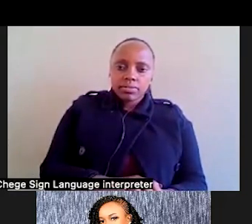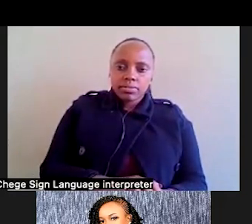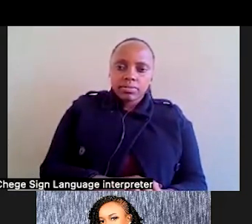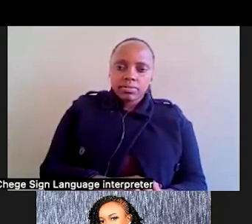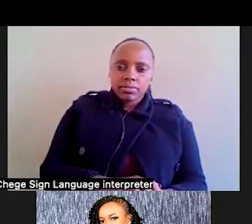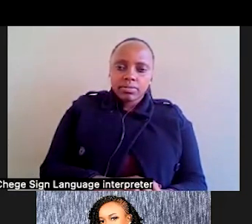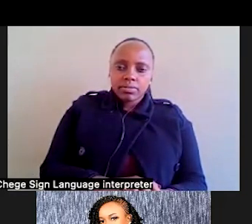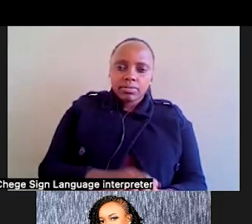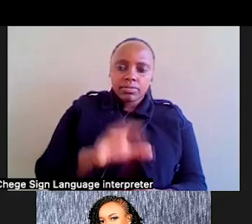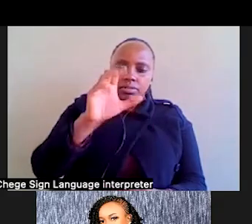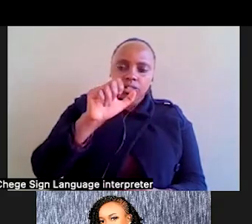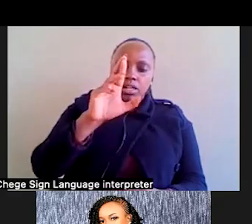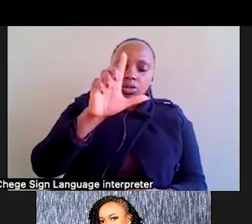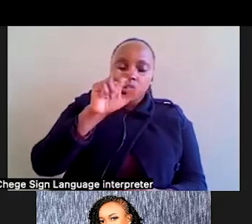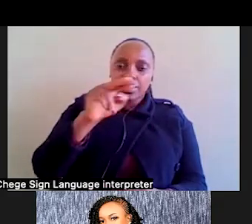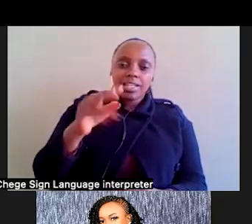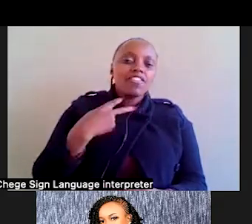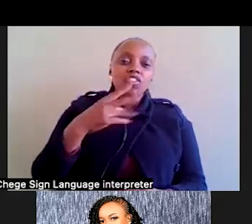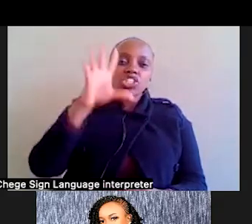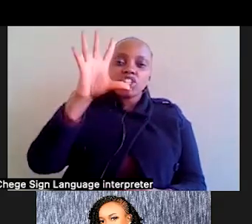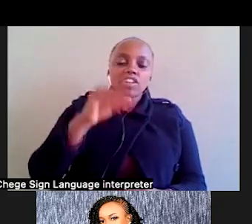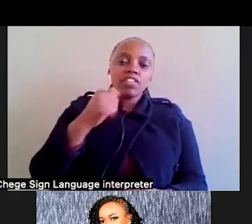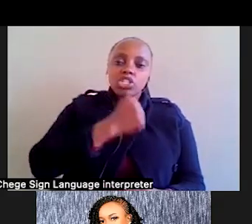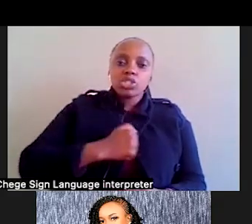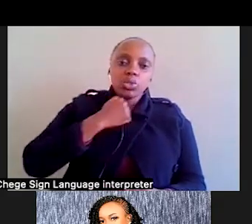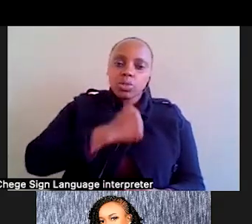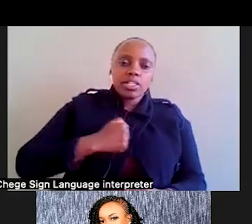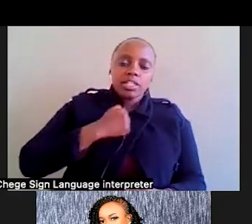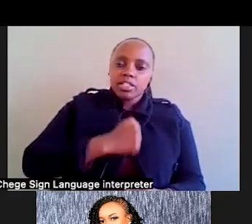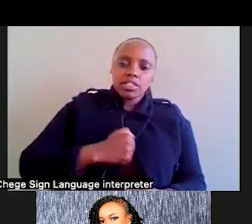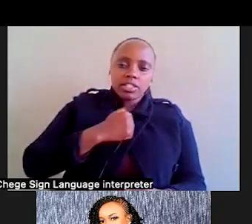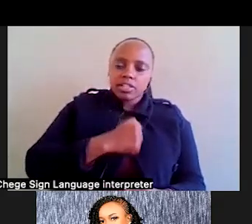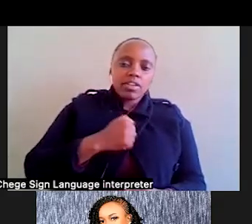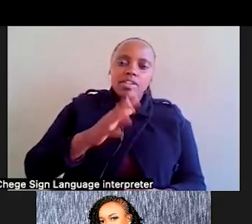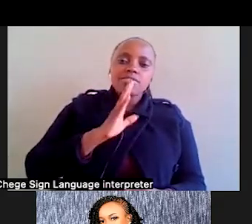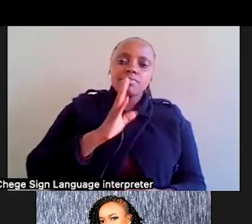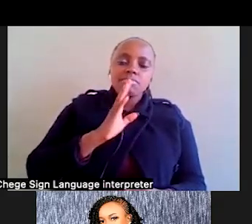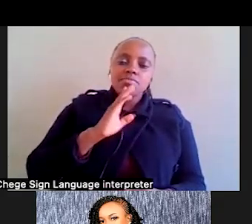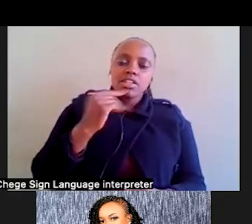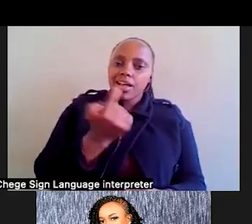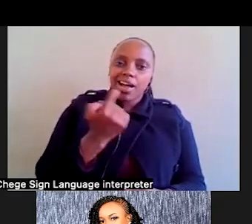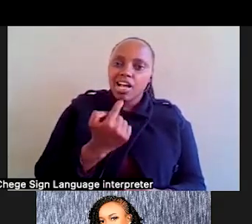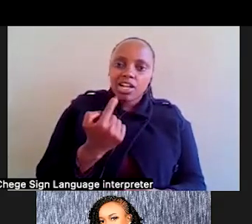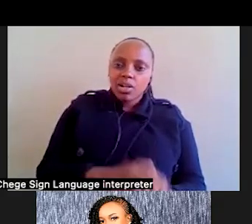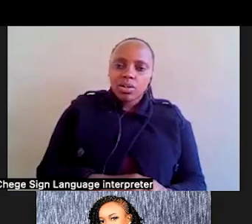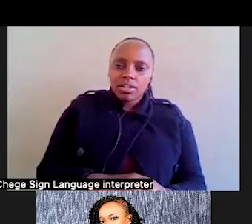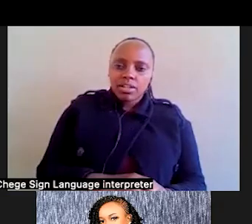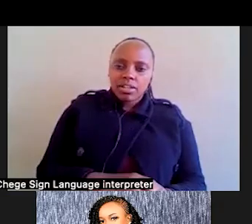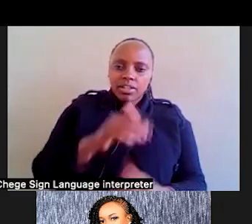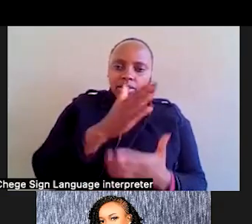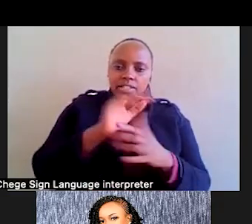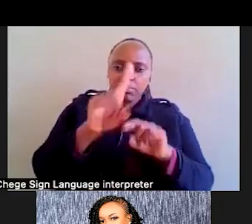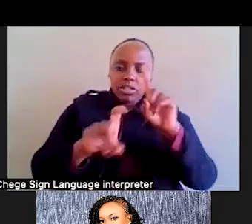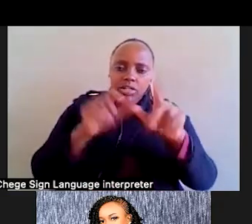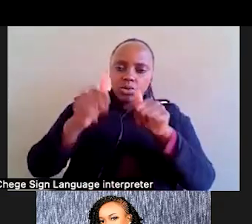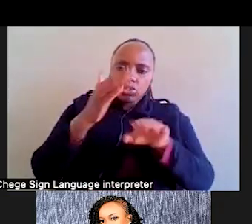Muted, Caroline, you're muted. Oh, I'm sorry. Oh, I'm so sorry. I've been speaking to myself. So some of the questions that we had